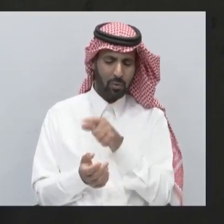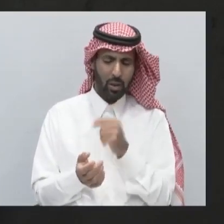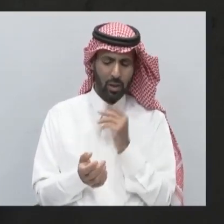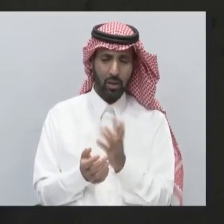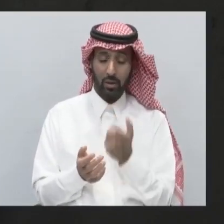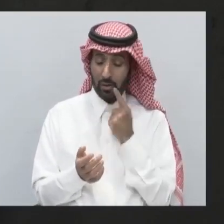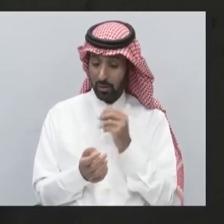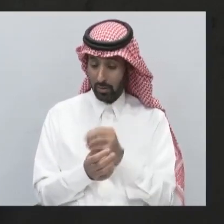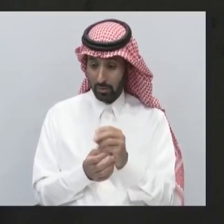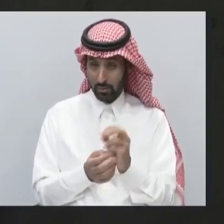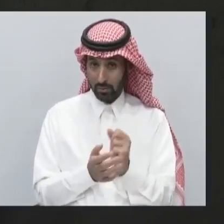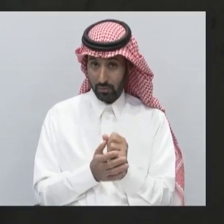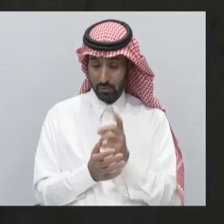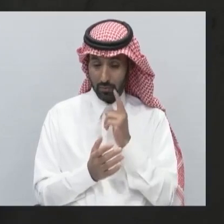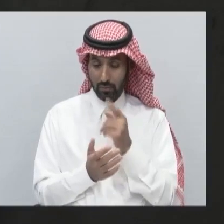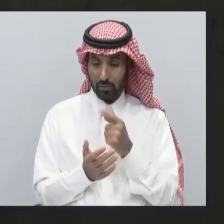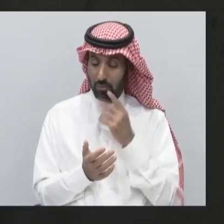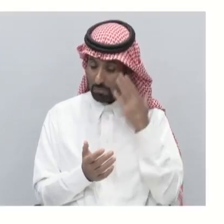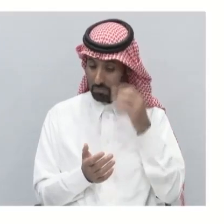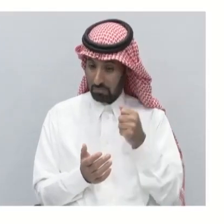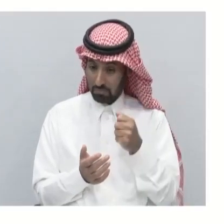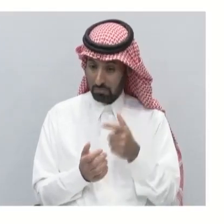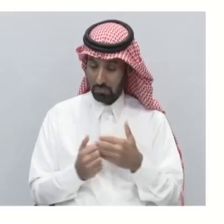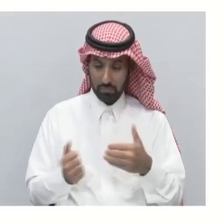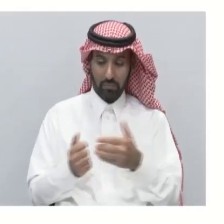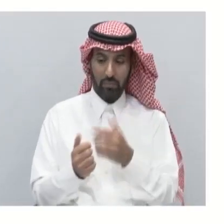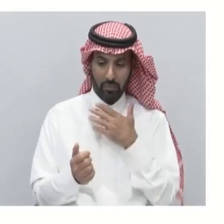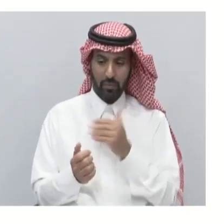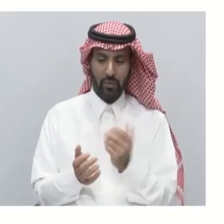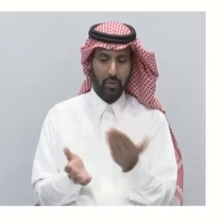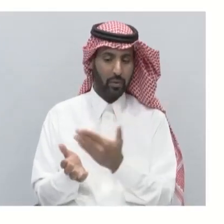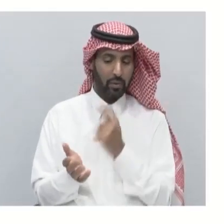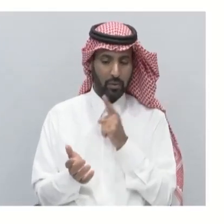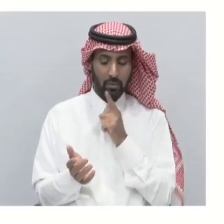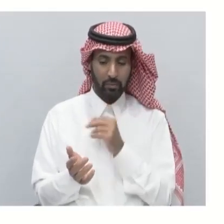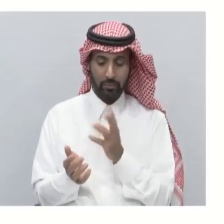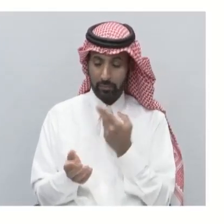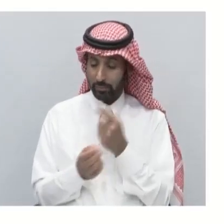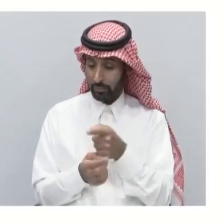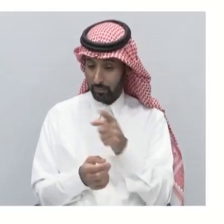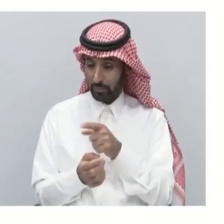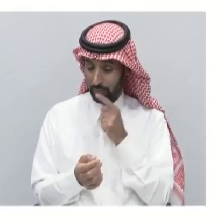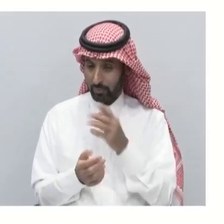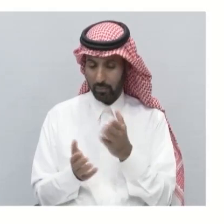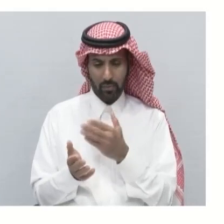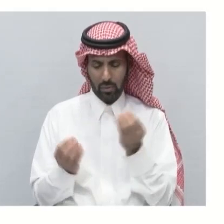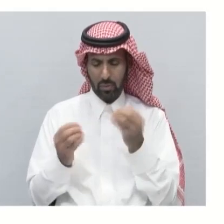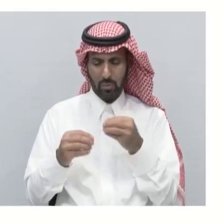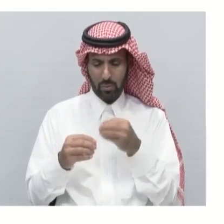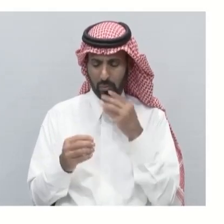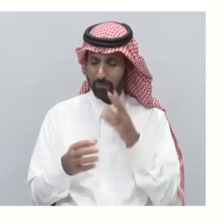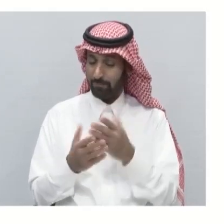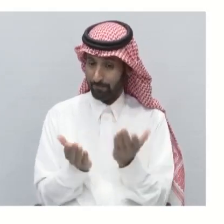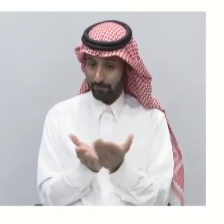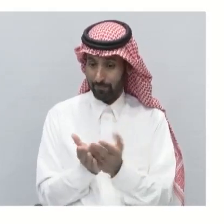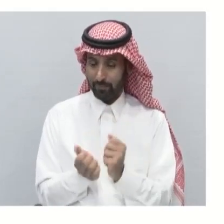family, send my thanks, or please send my best to your mom, and asking about family, asking about